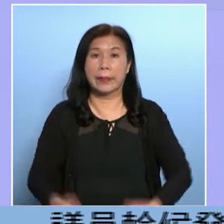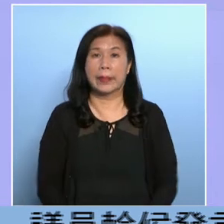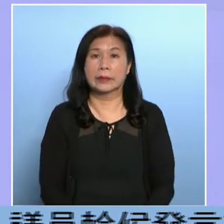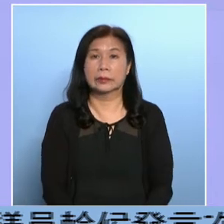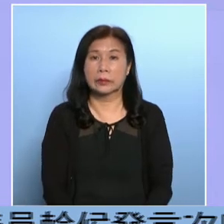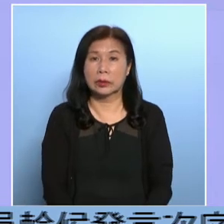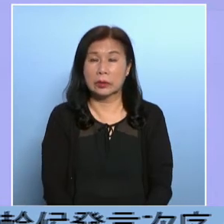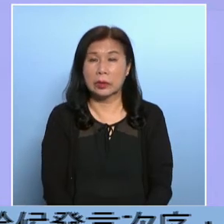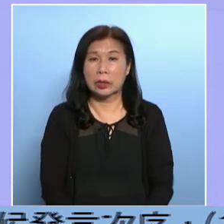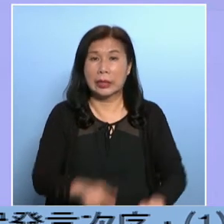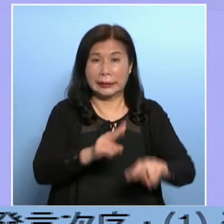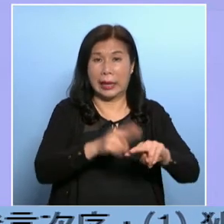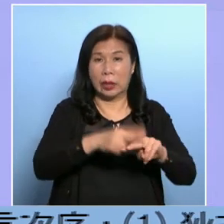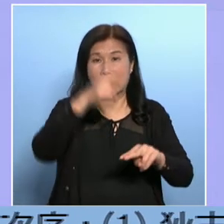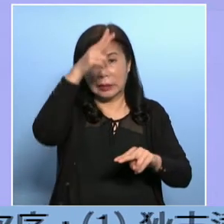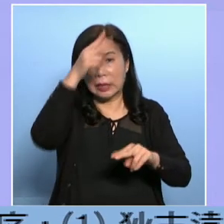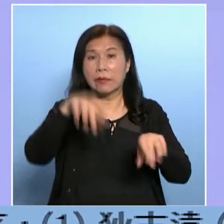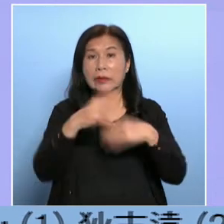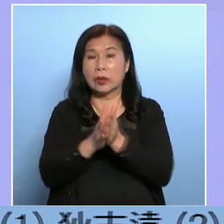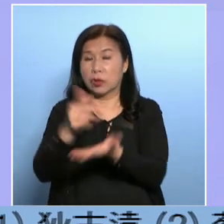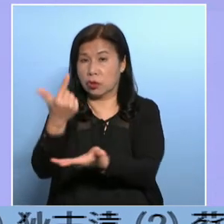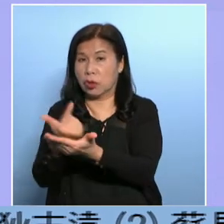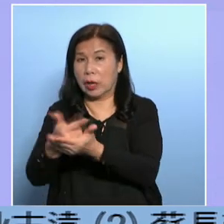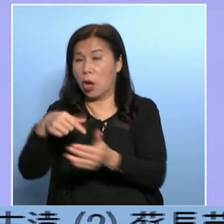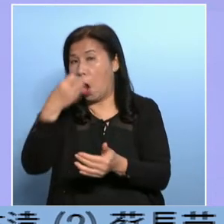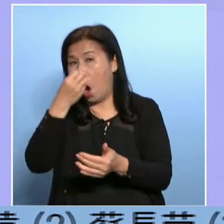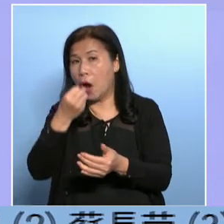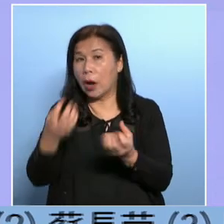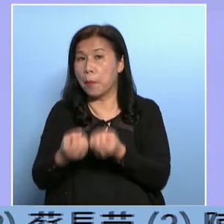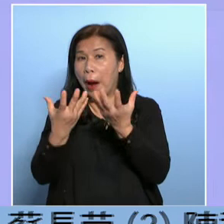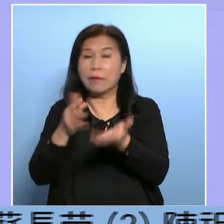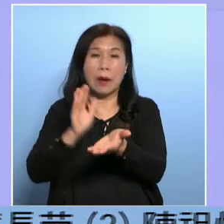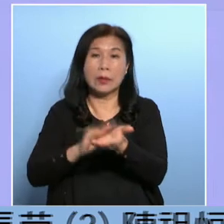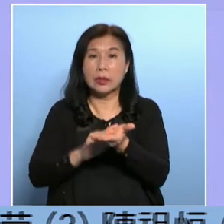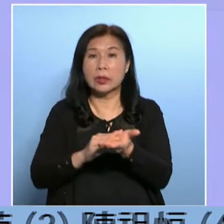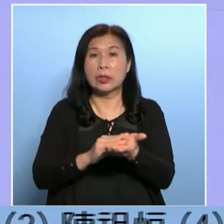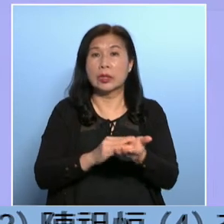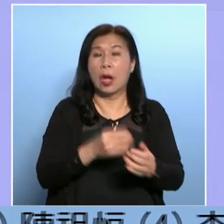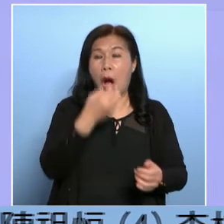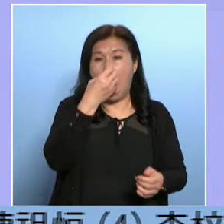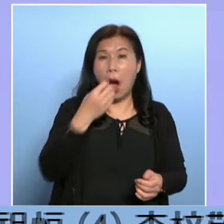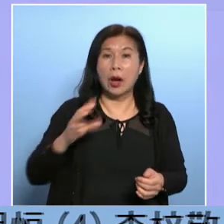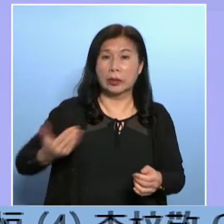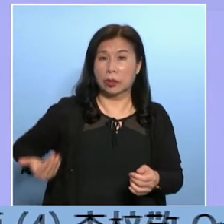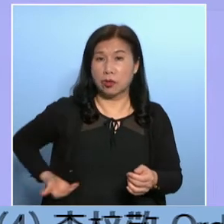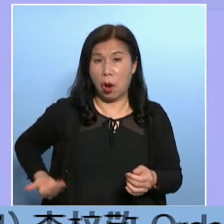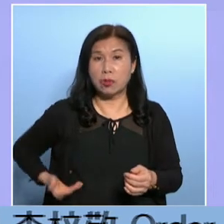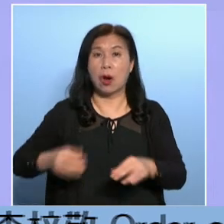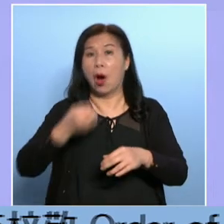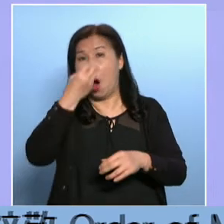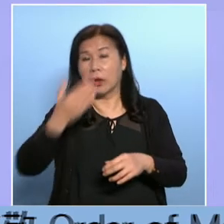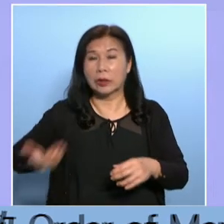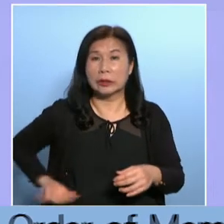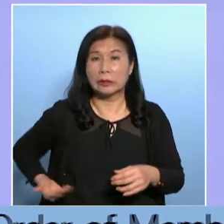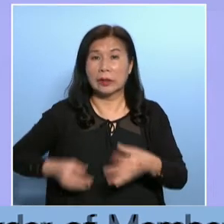President Xi's, the central government attaches great importance to our epidemic situation, and the Hong Kong Macau office, the